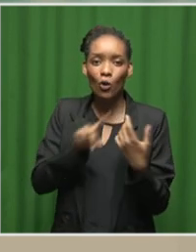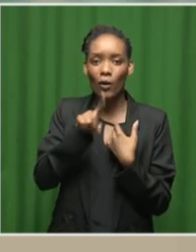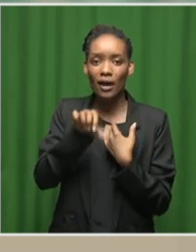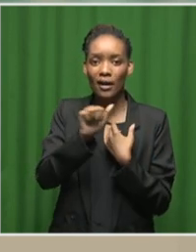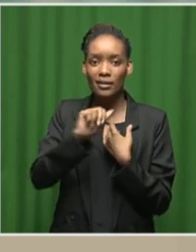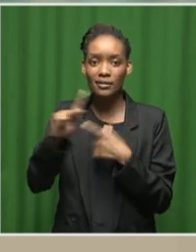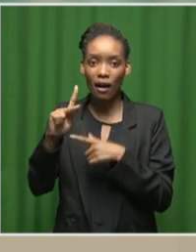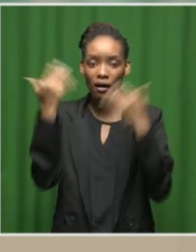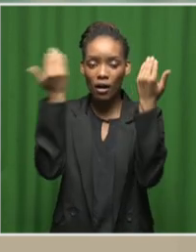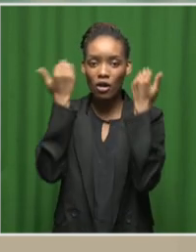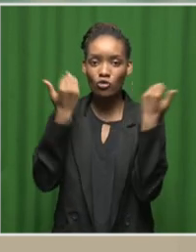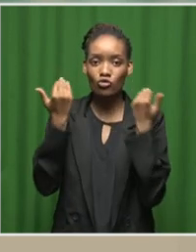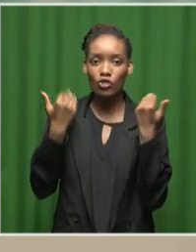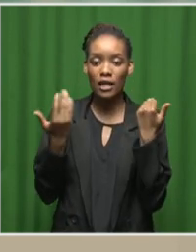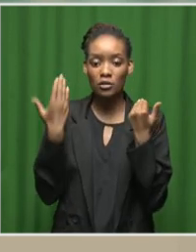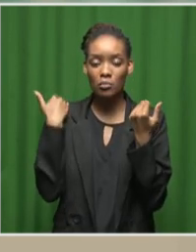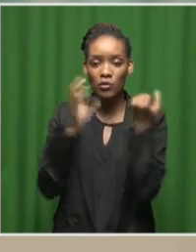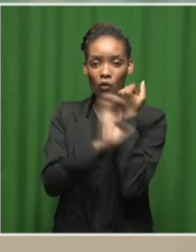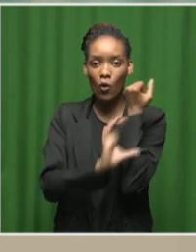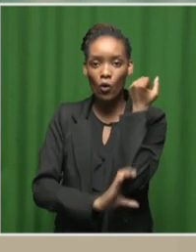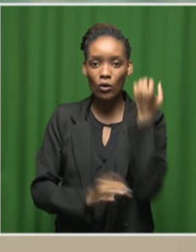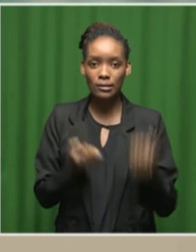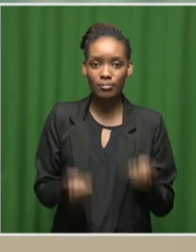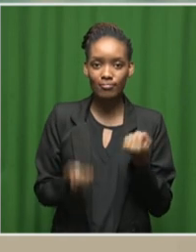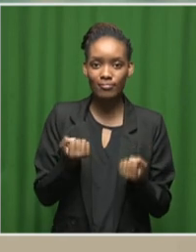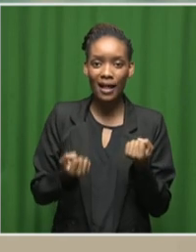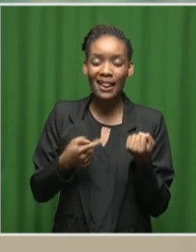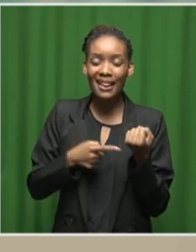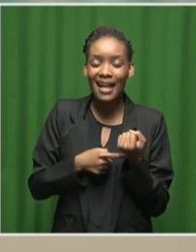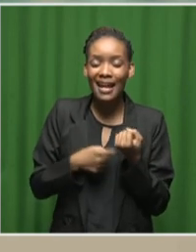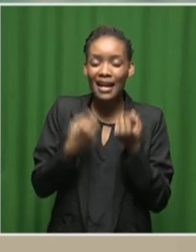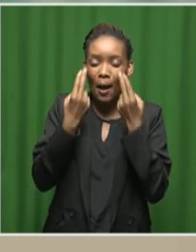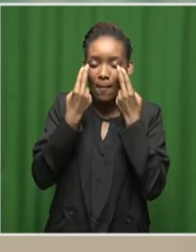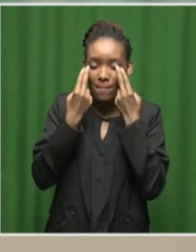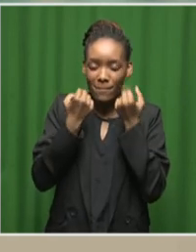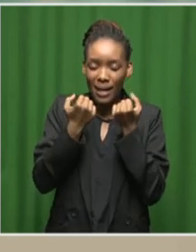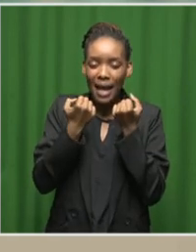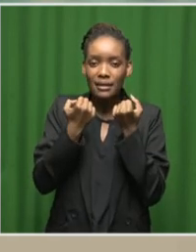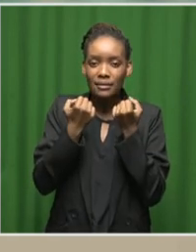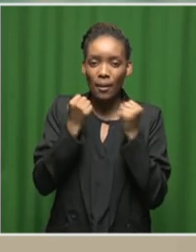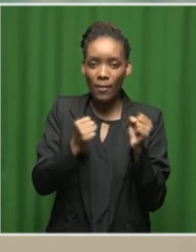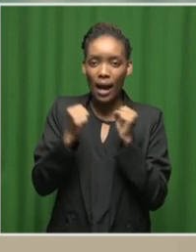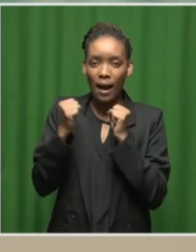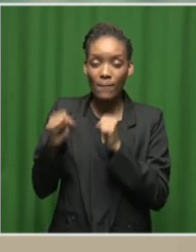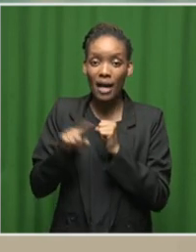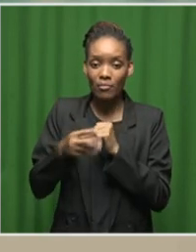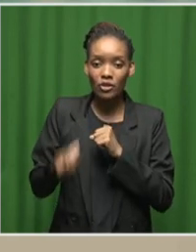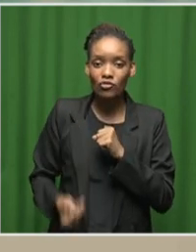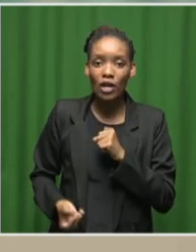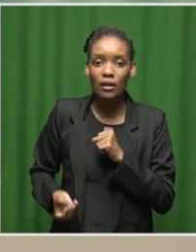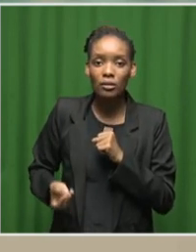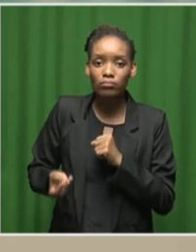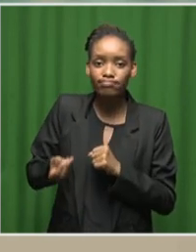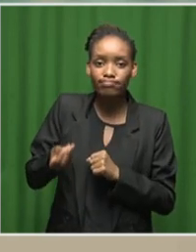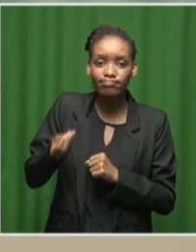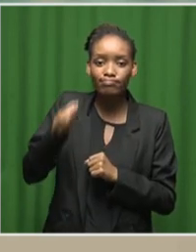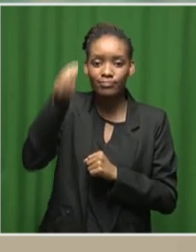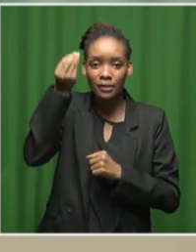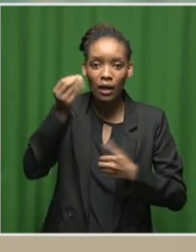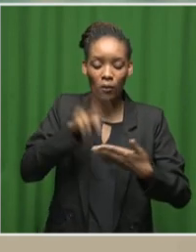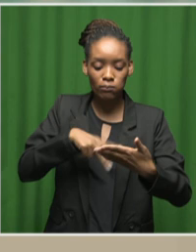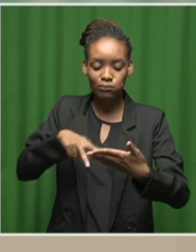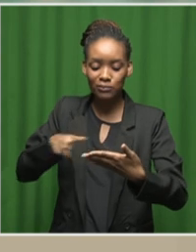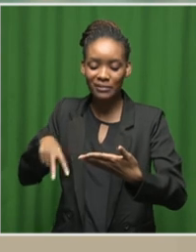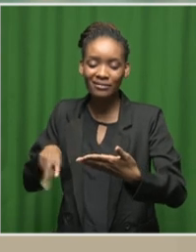the Constitutional Court of South Africa, who became permanently blind as a child and the challenges he faced in accessing books in